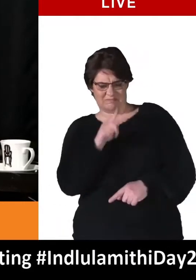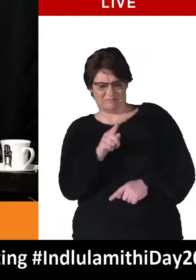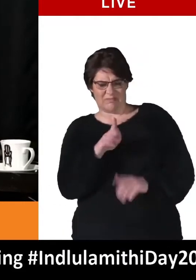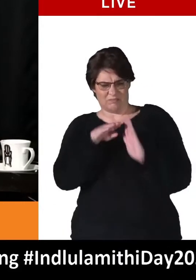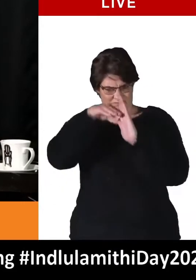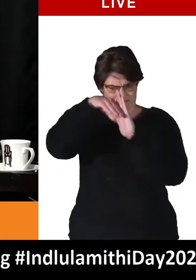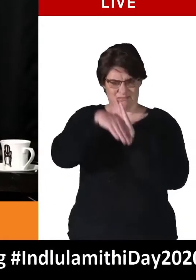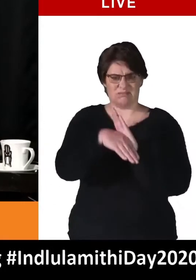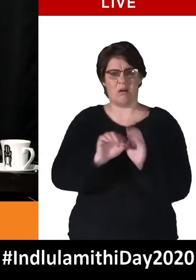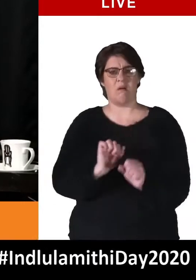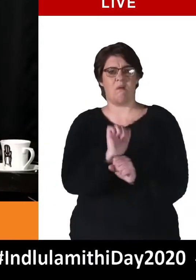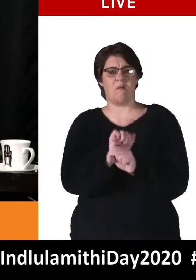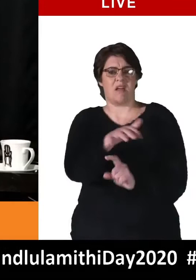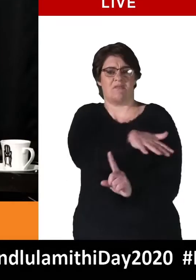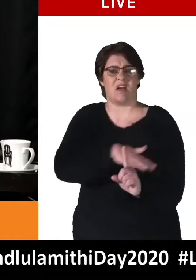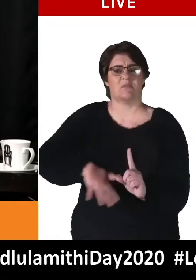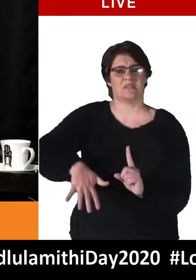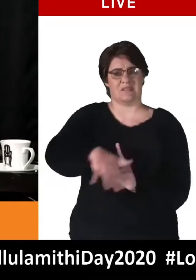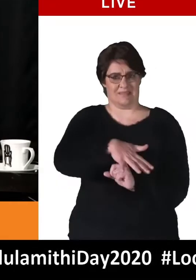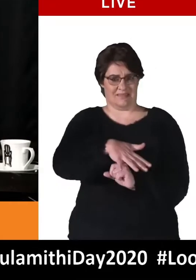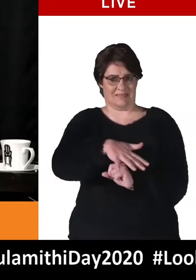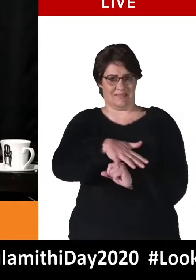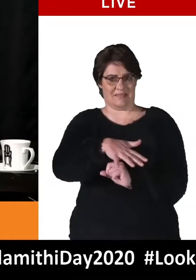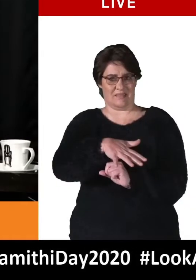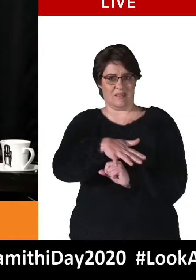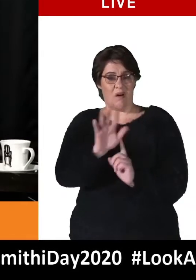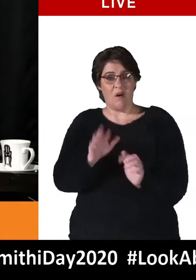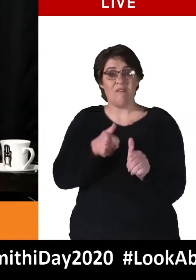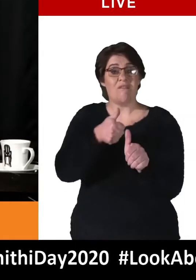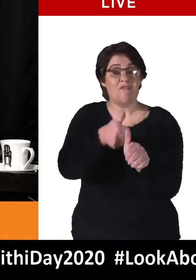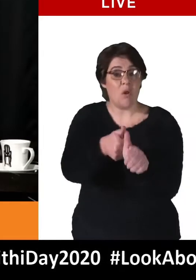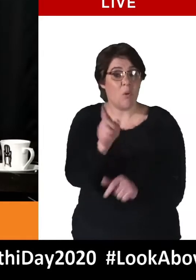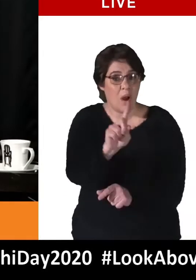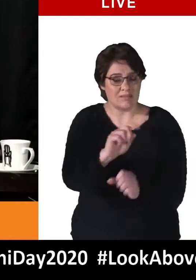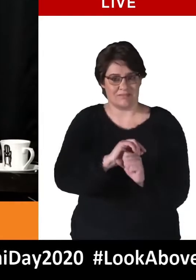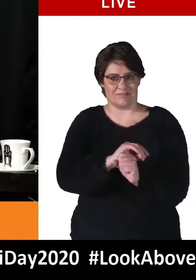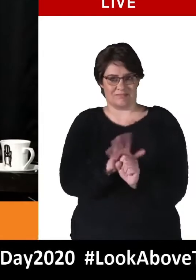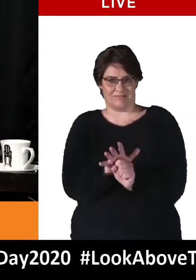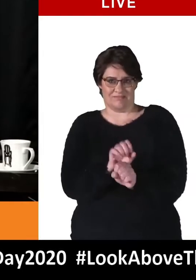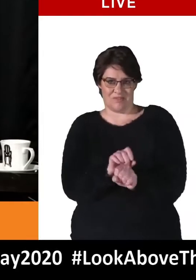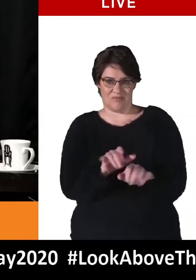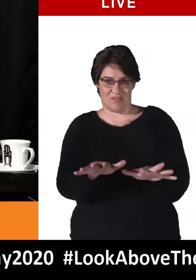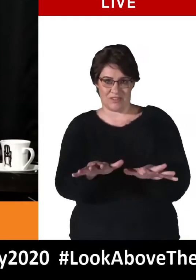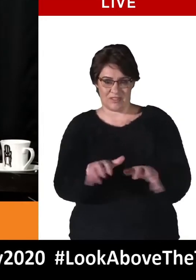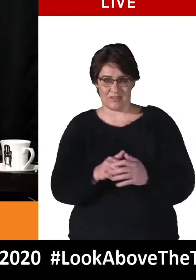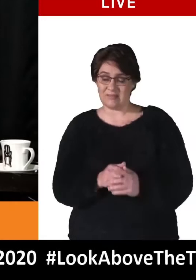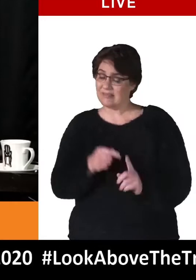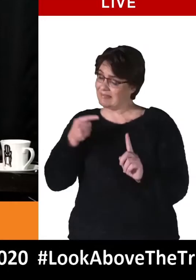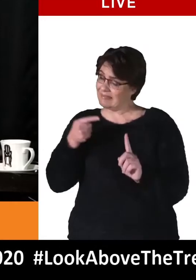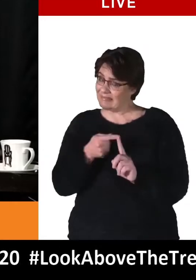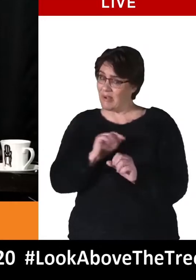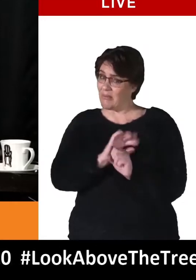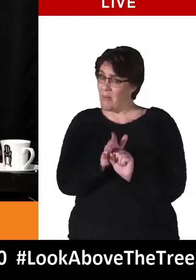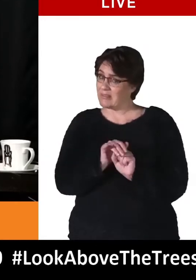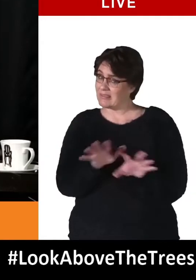deteriorating operating environment following the outbreak of the COVID-19, which has fundamentally